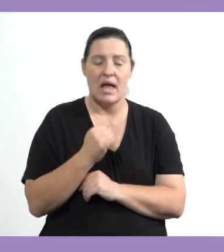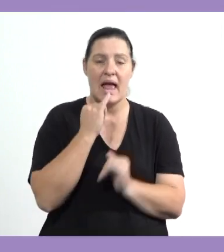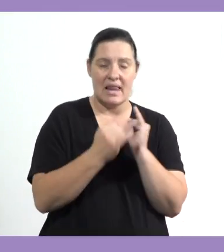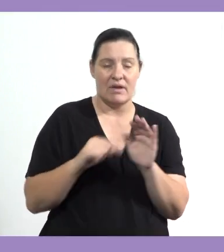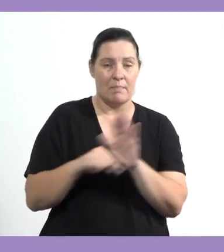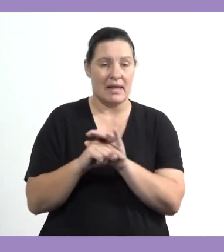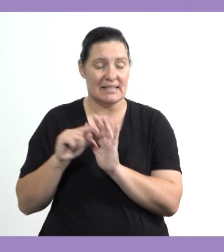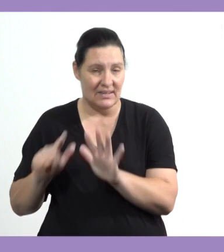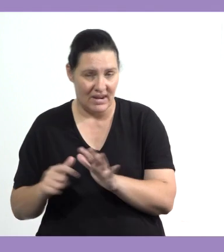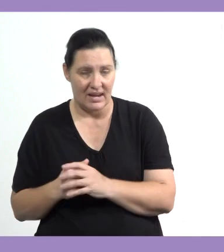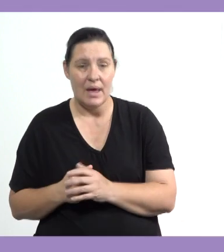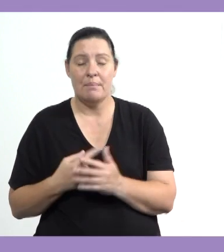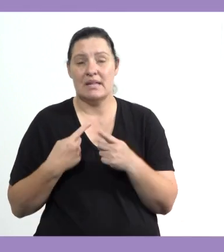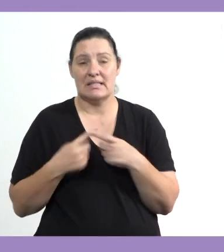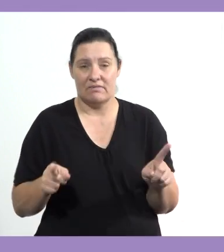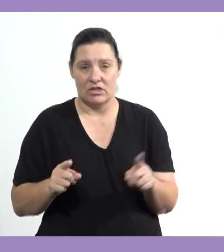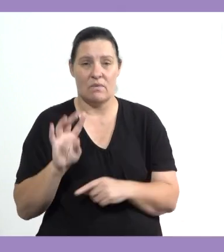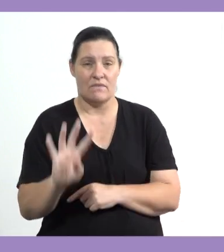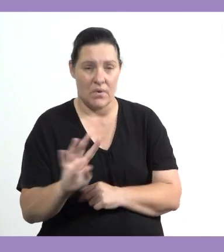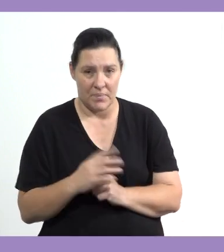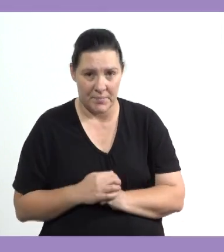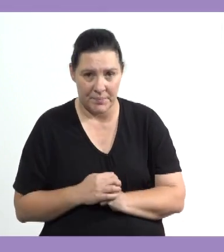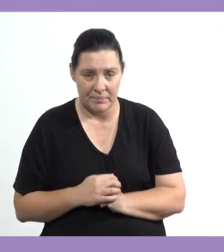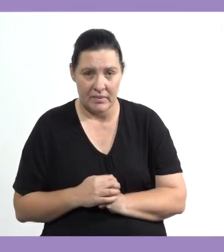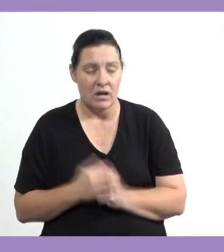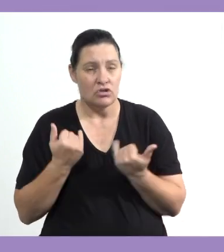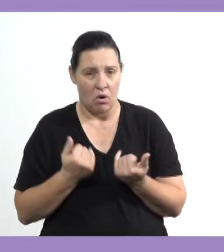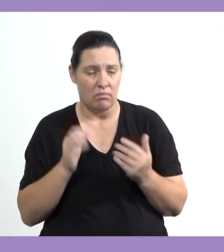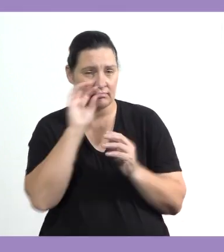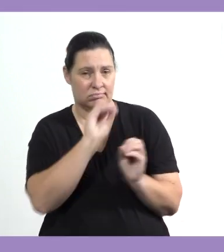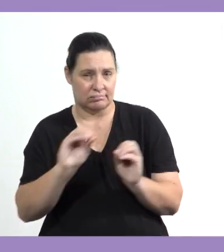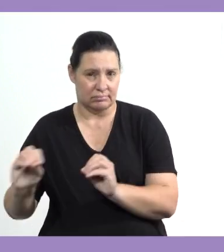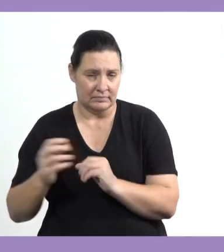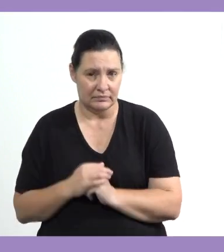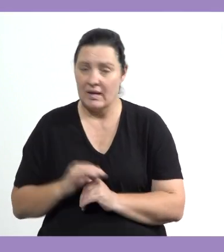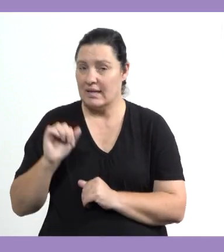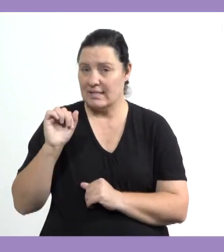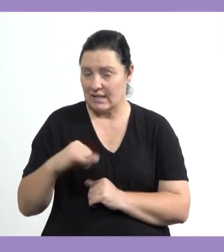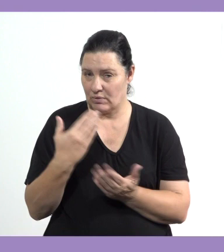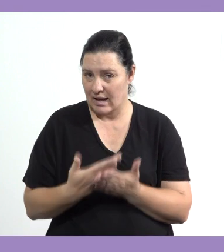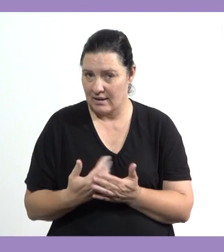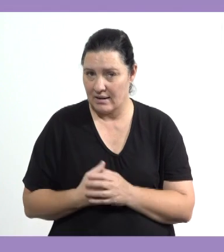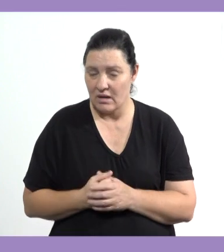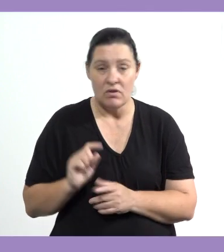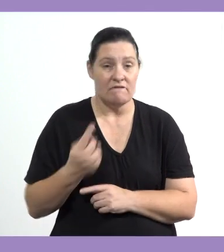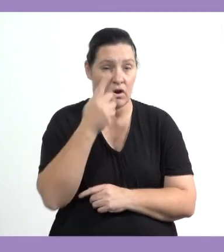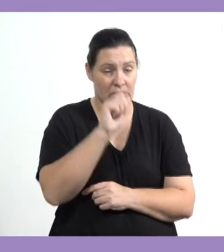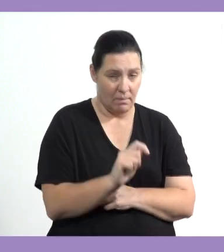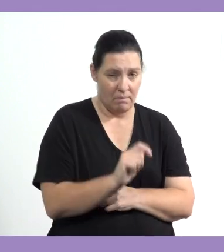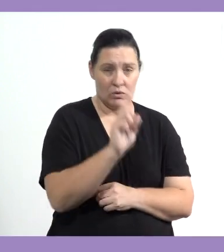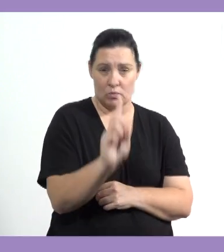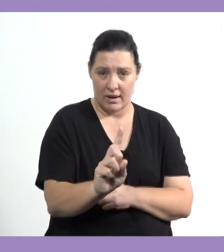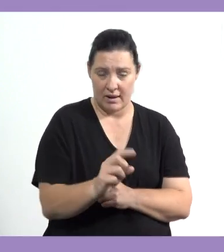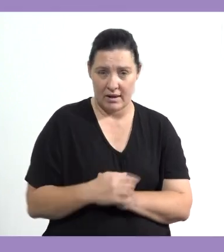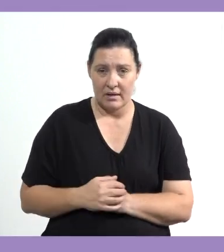11 minus 7, that gives us a difference of 4. So can we fill out our table? Yes, we can. So the first term there